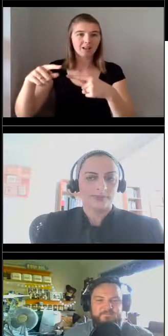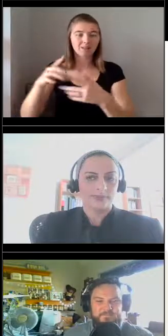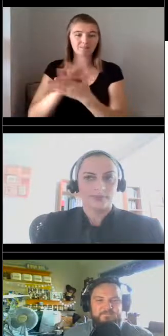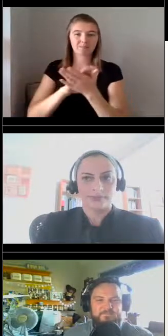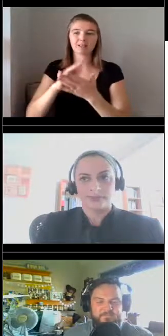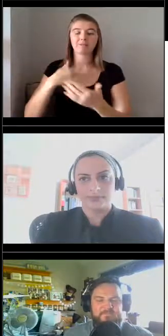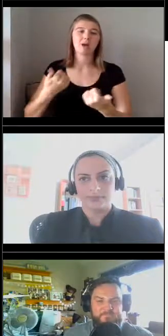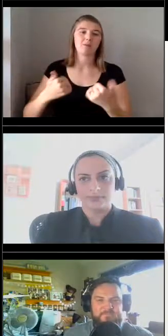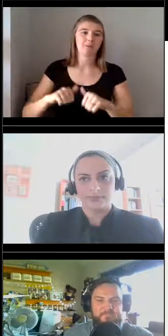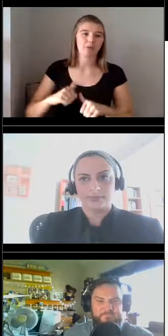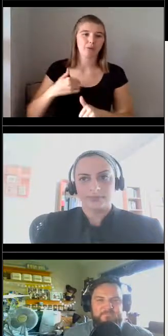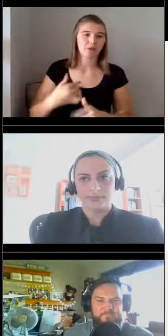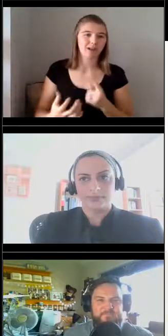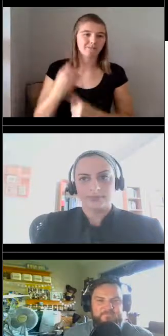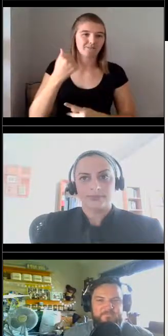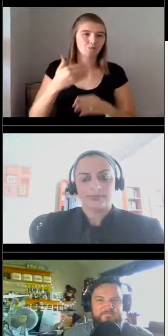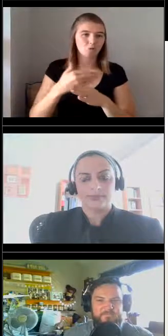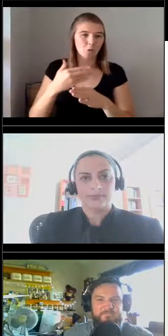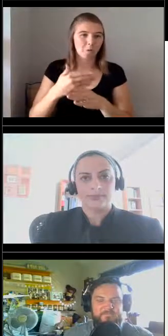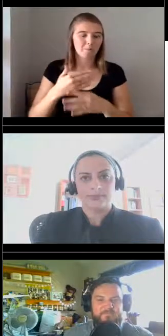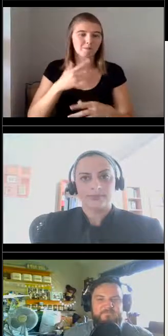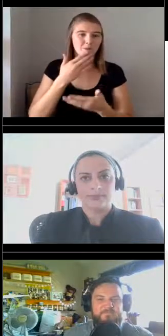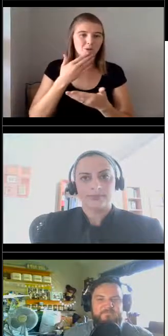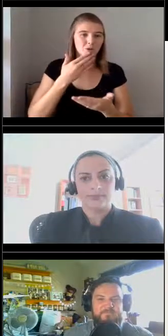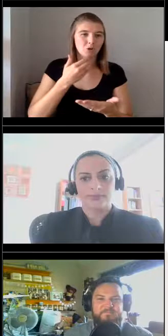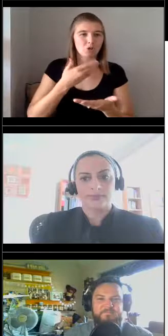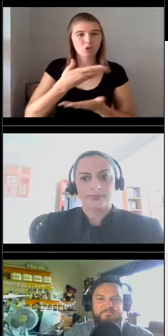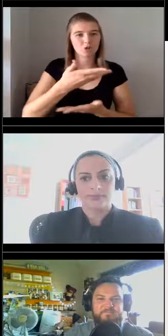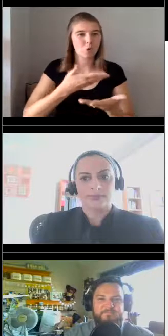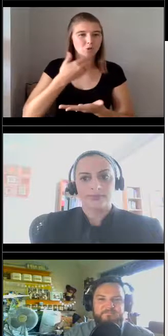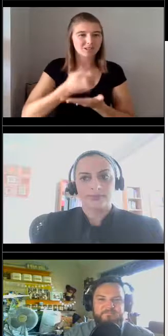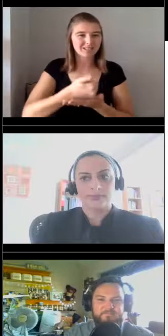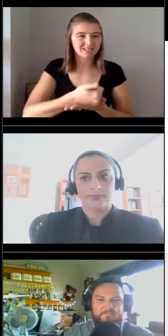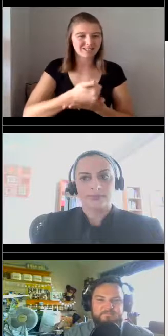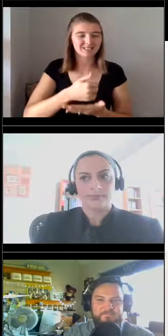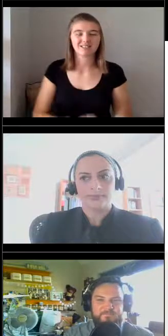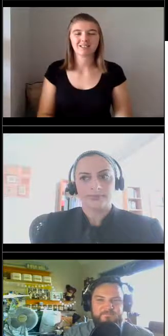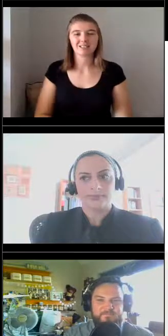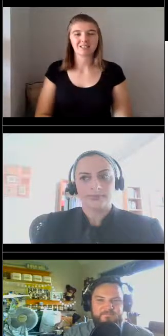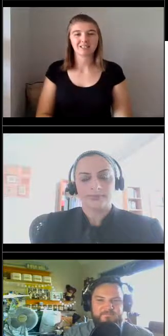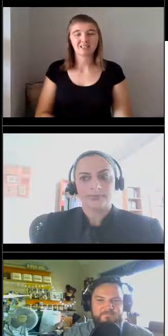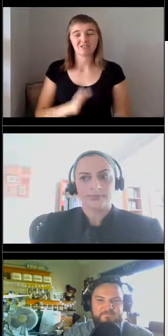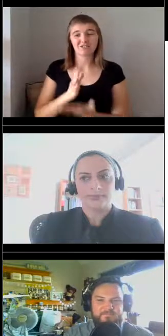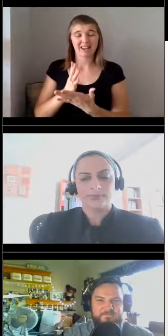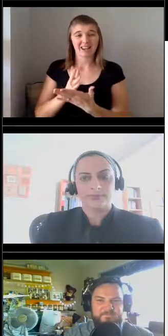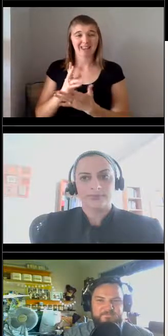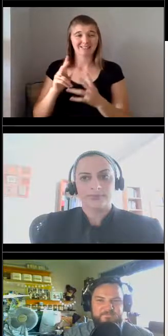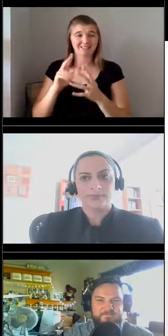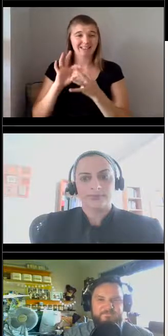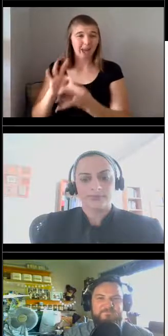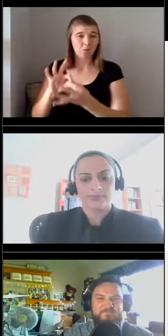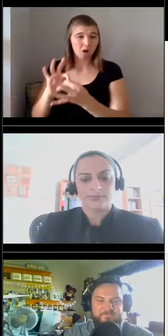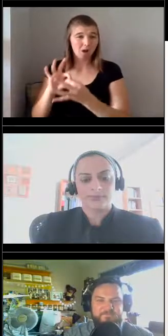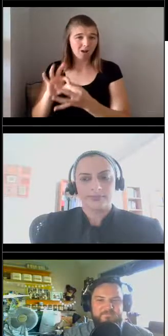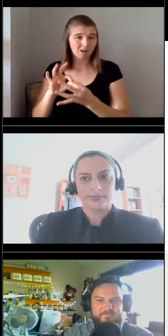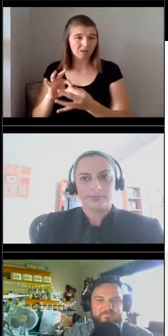ended up in my consultancy role. So networking is really important.